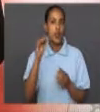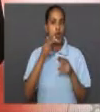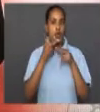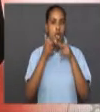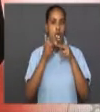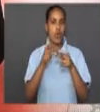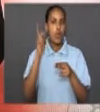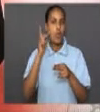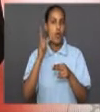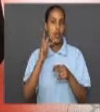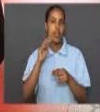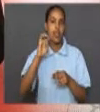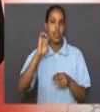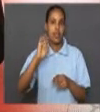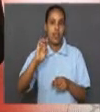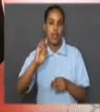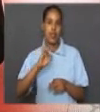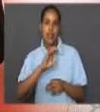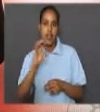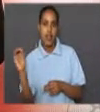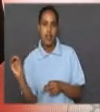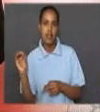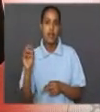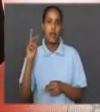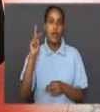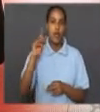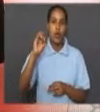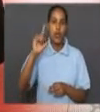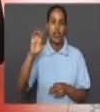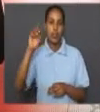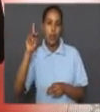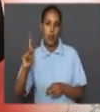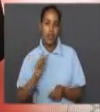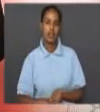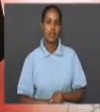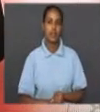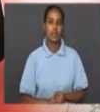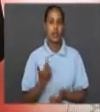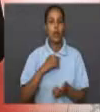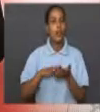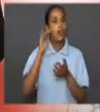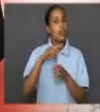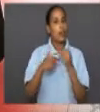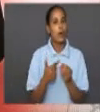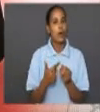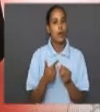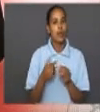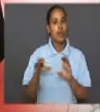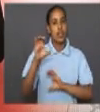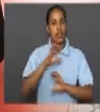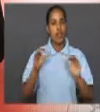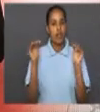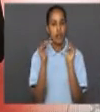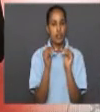called polyethylene and polypropylene. We learned about the